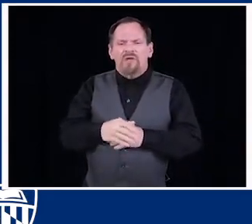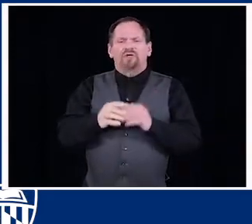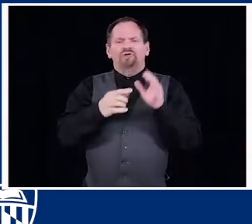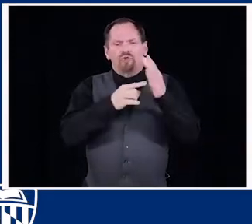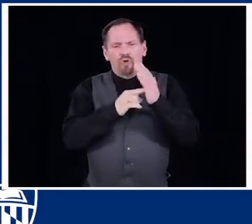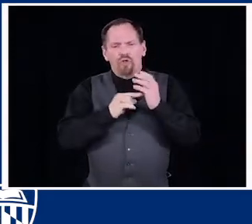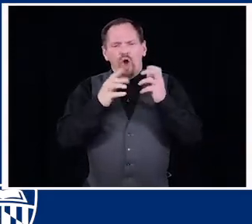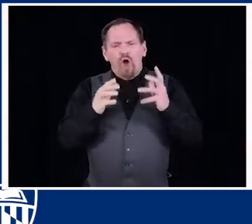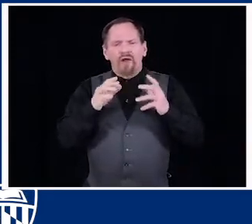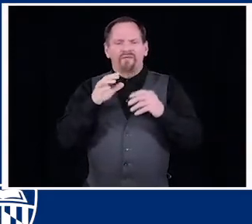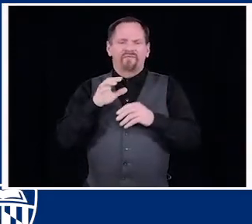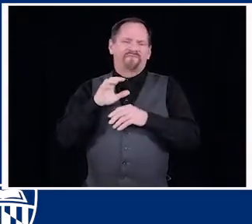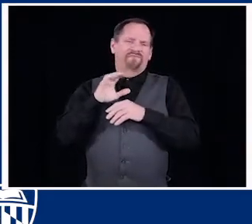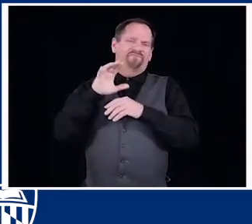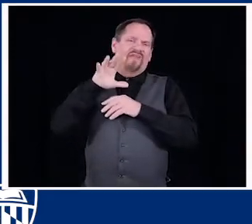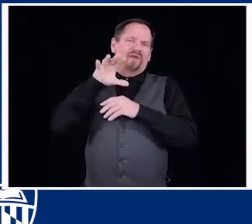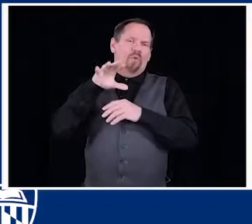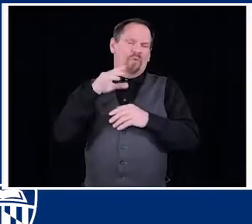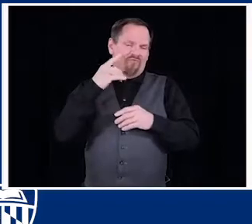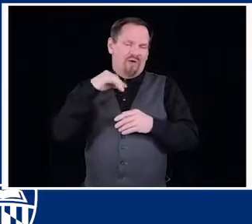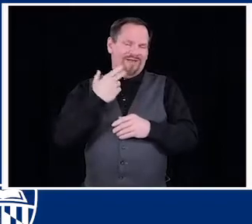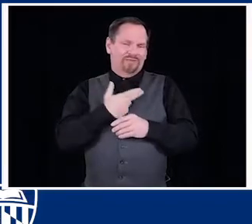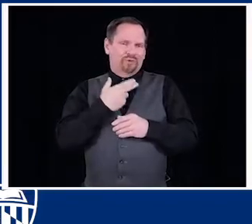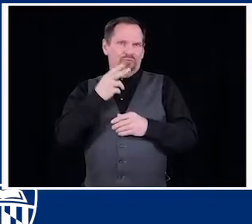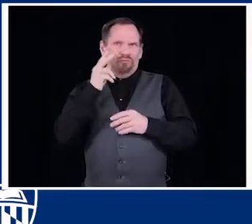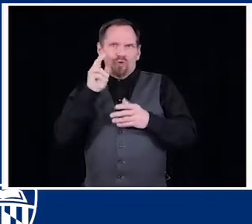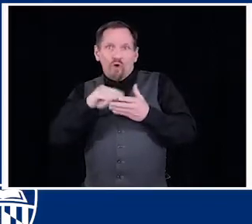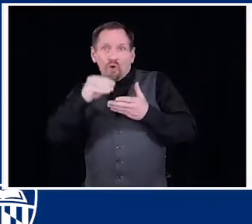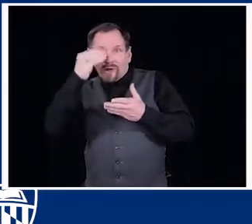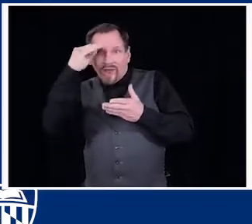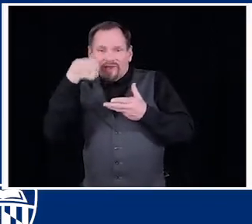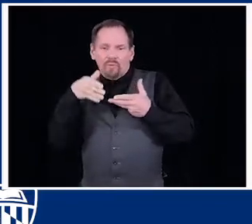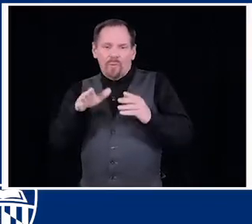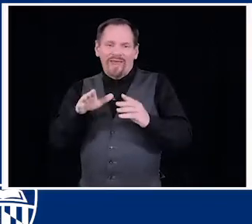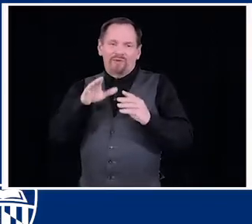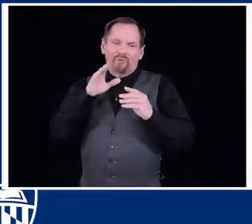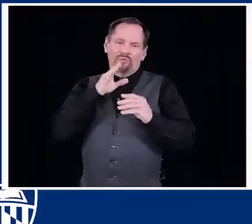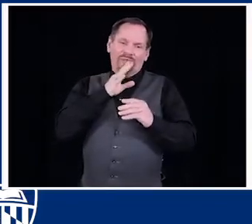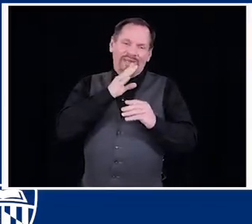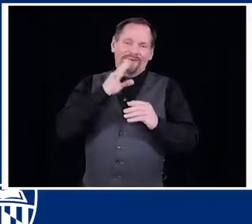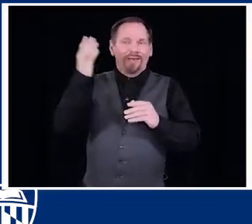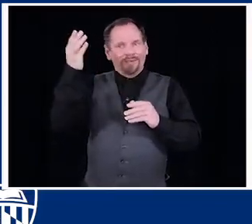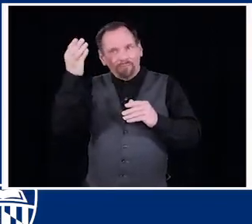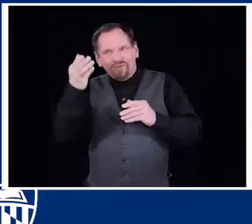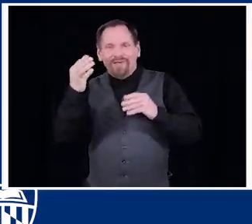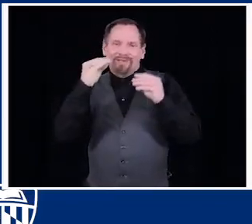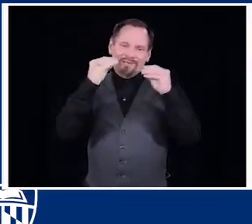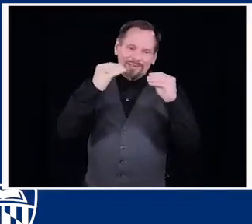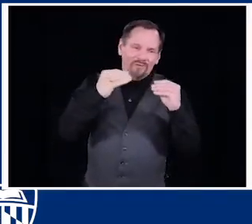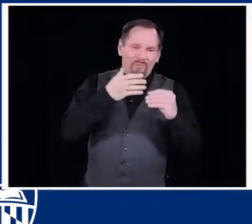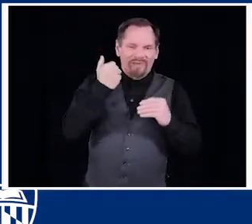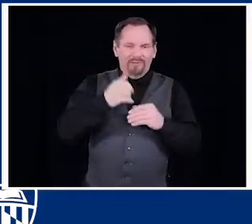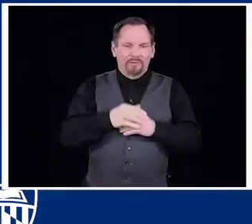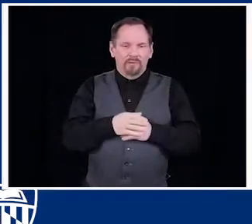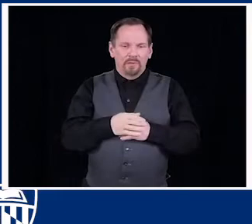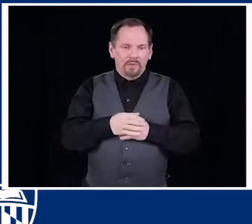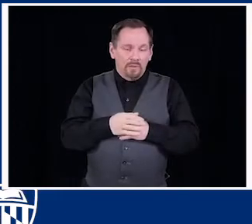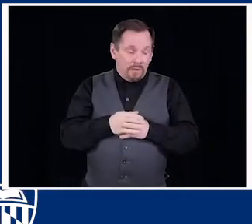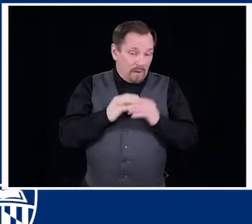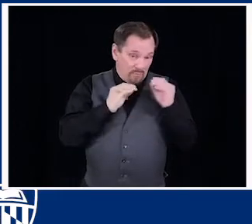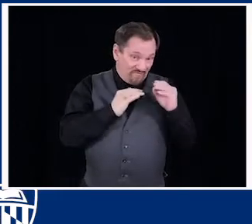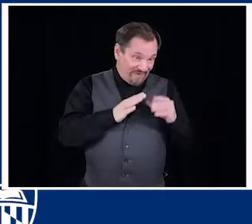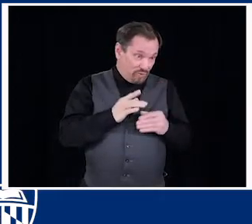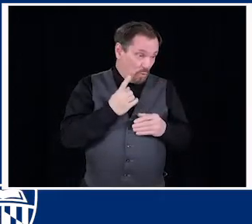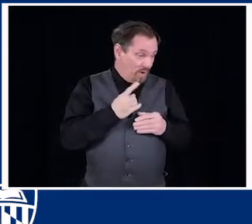a lot of videos, and the way of his teaching is one of the best. Thanks for watching. The professor who was